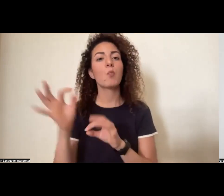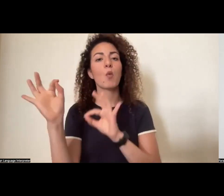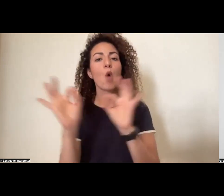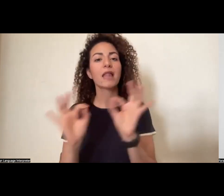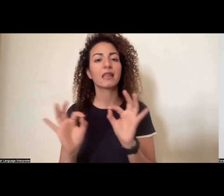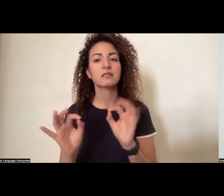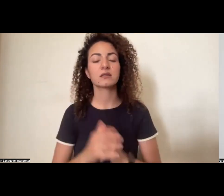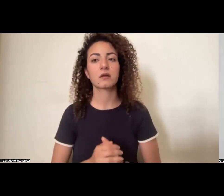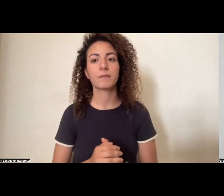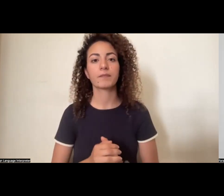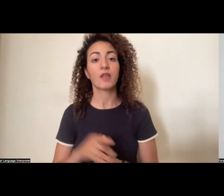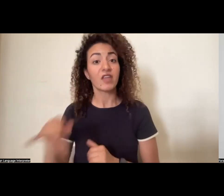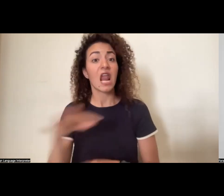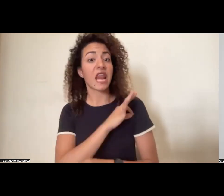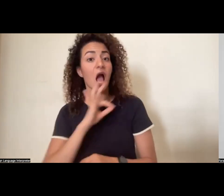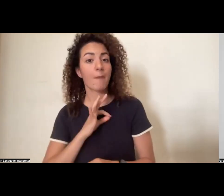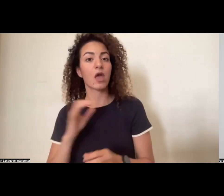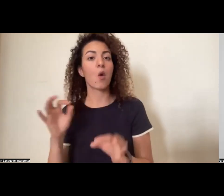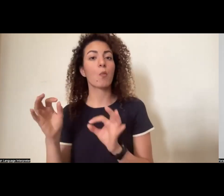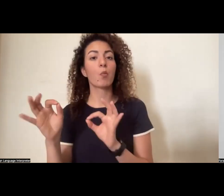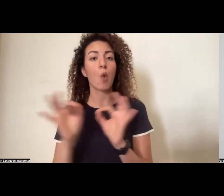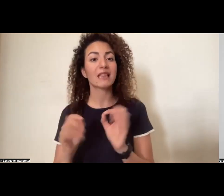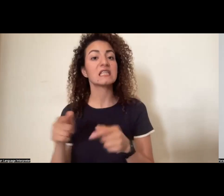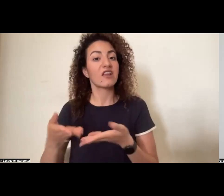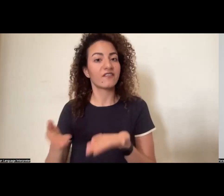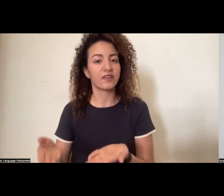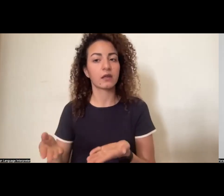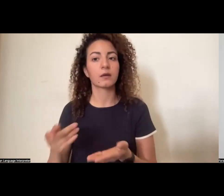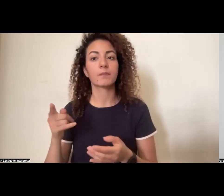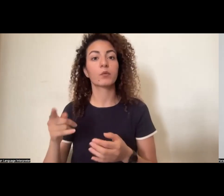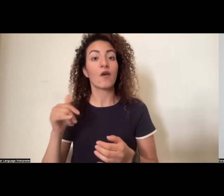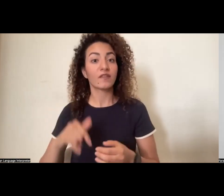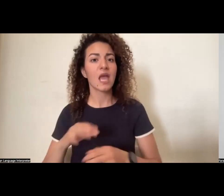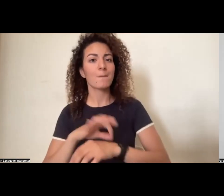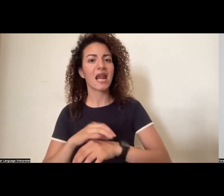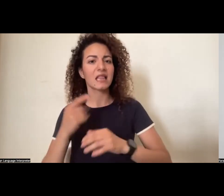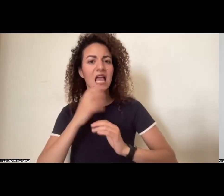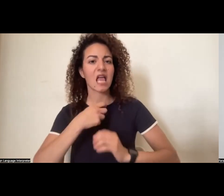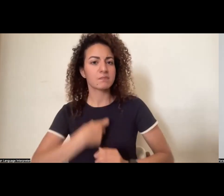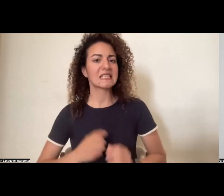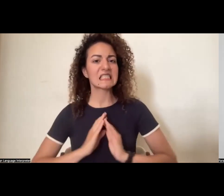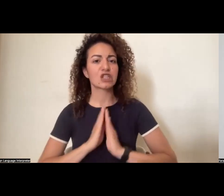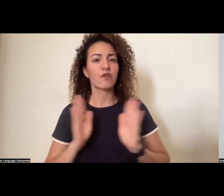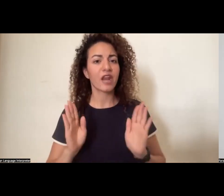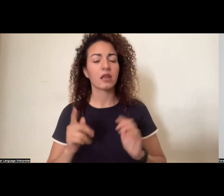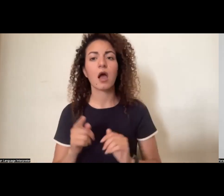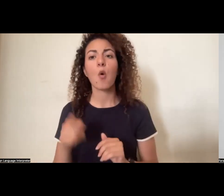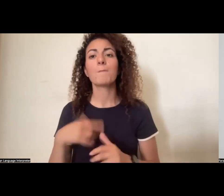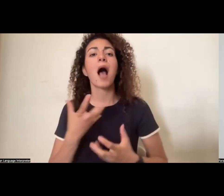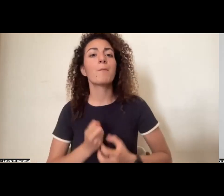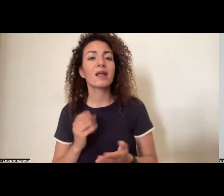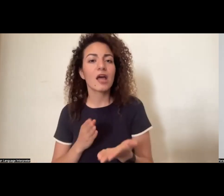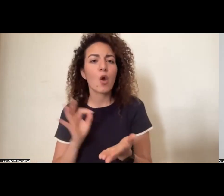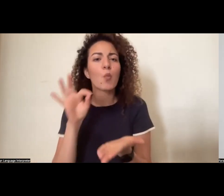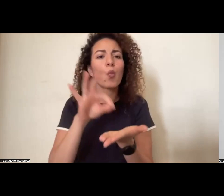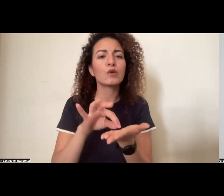of engineers, who has schizophrenia and who could not actually access the medical care that